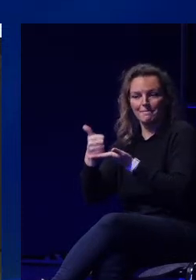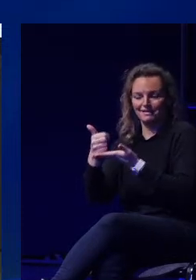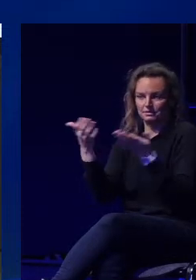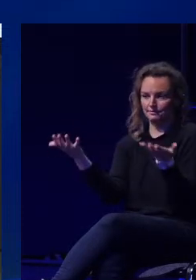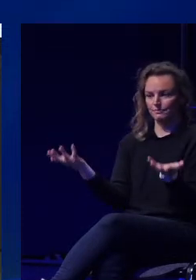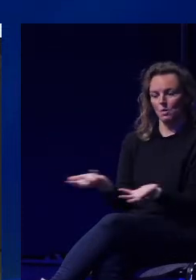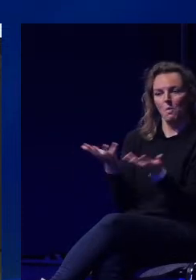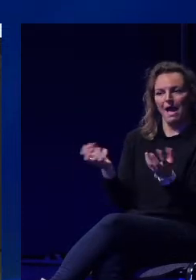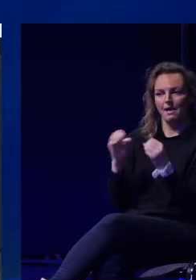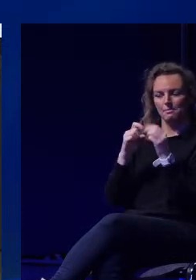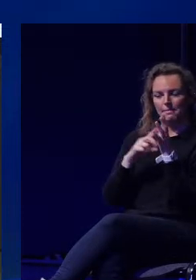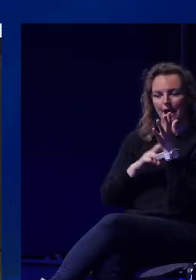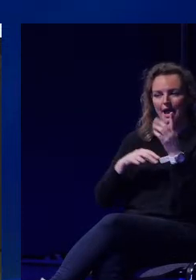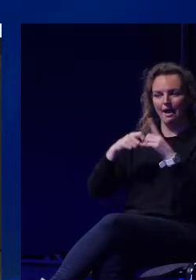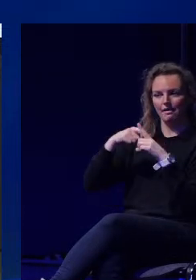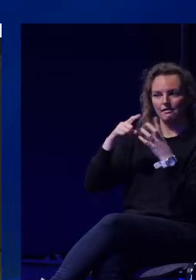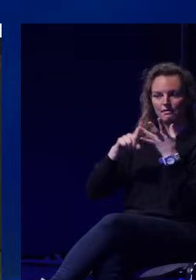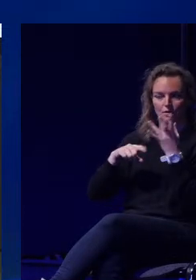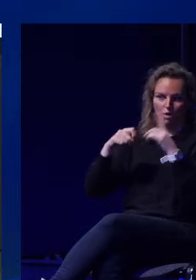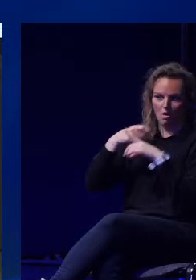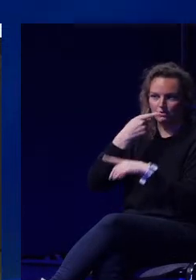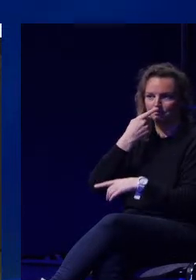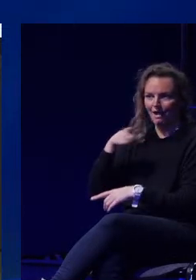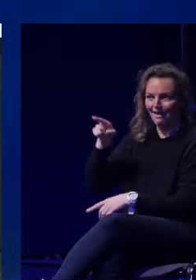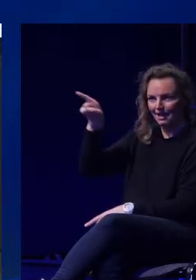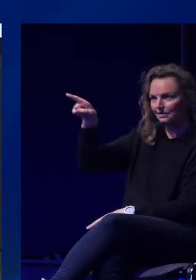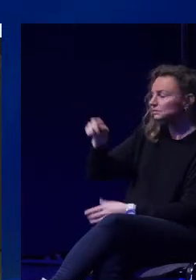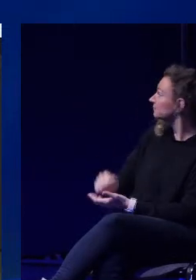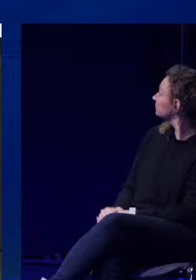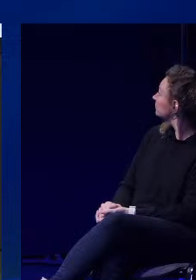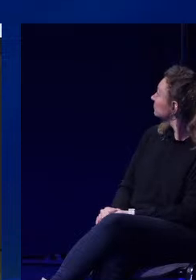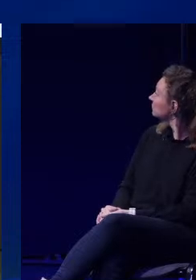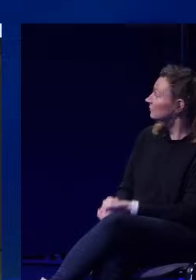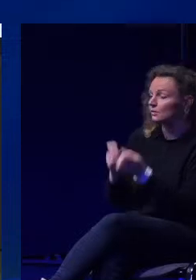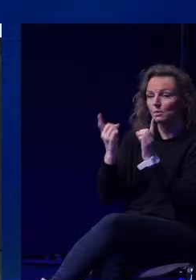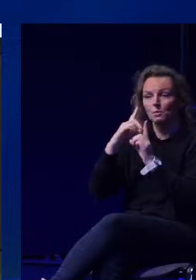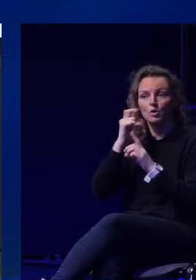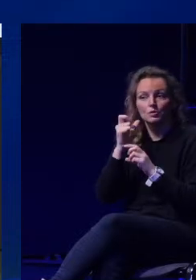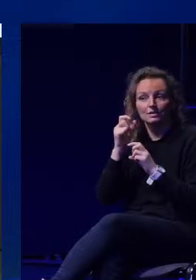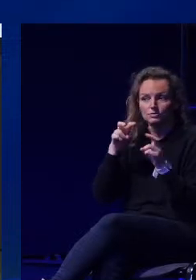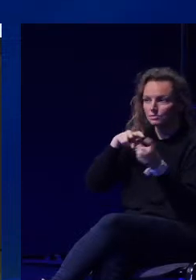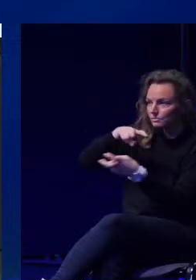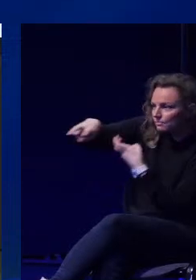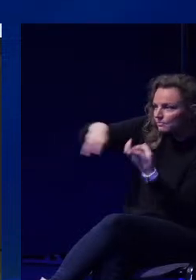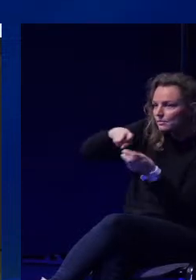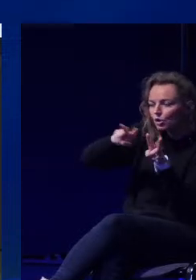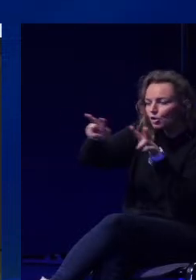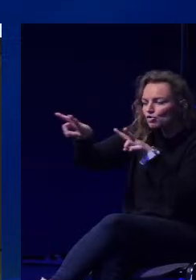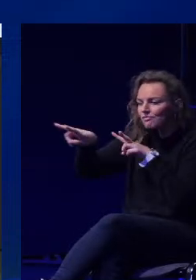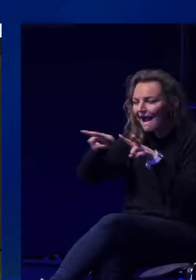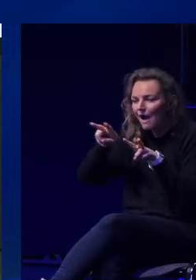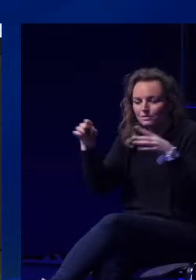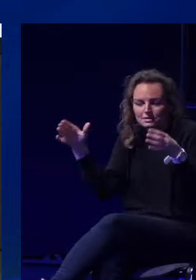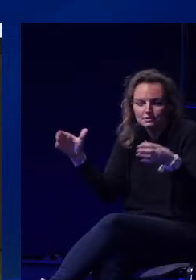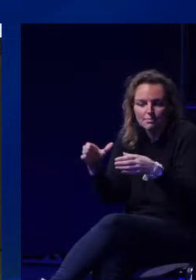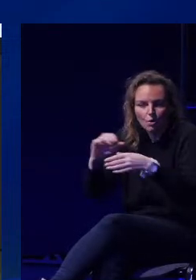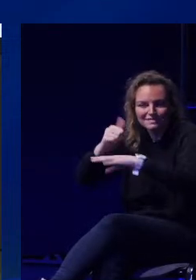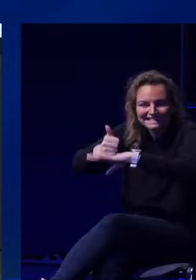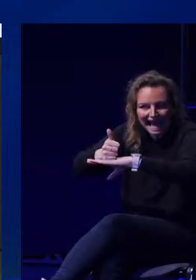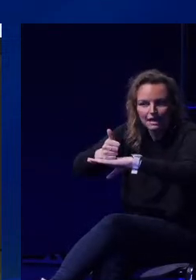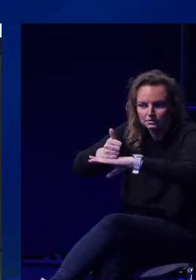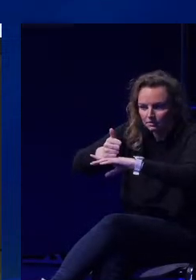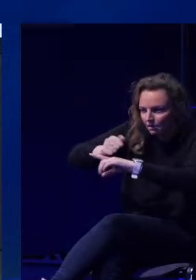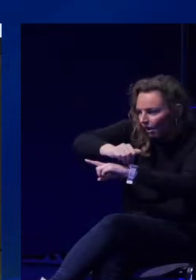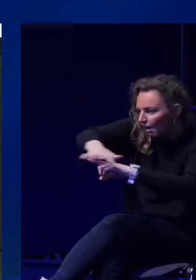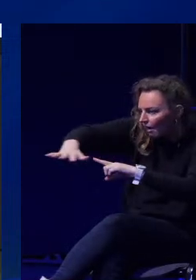chat. So what you can do is have a little look around this tiny little set that's been built, and the